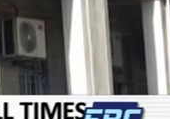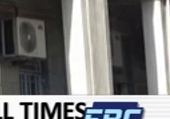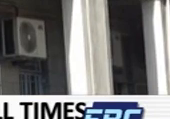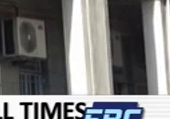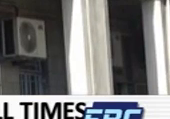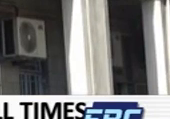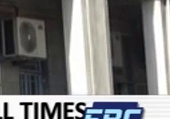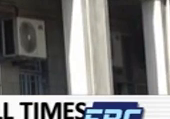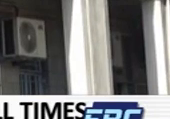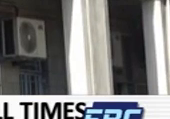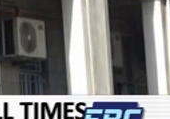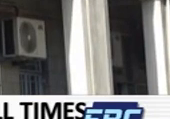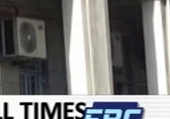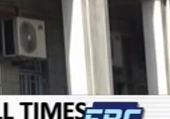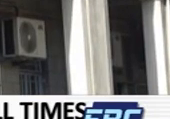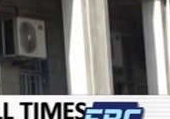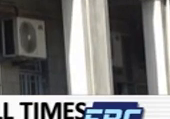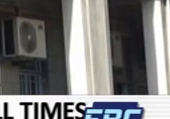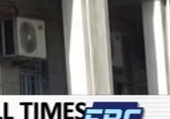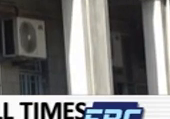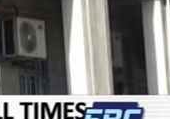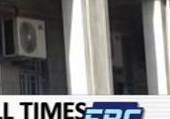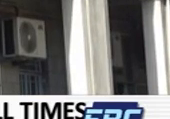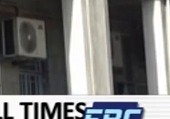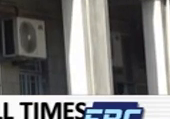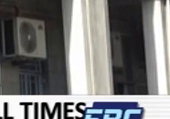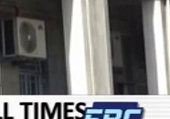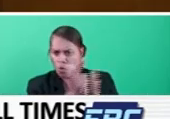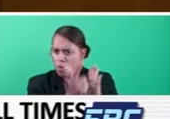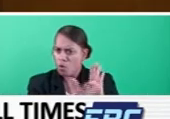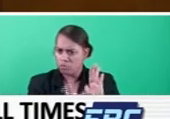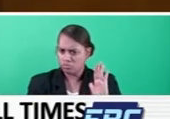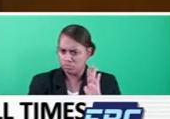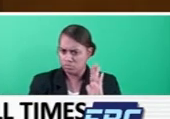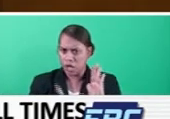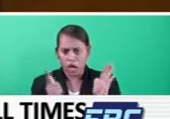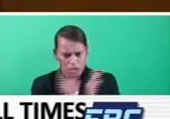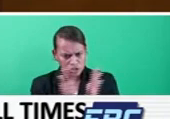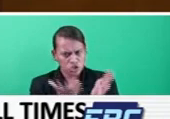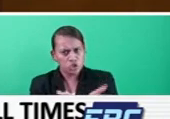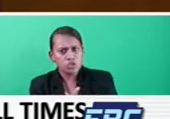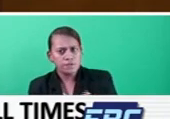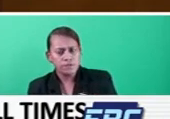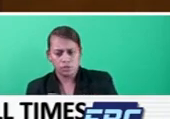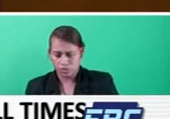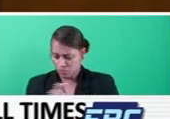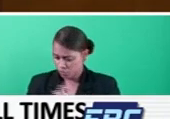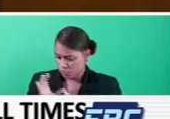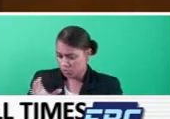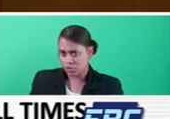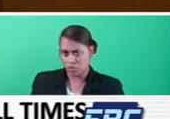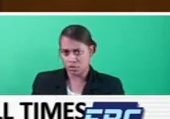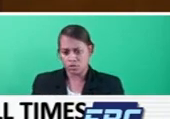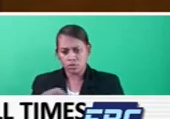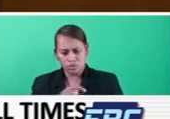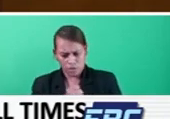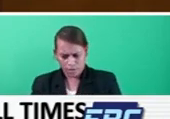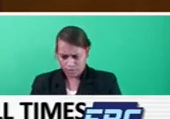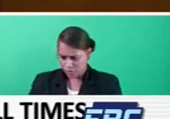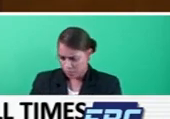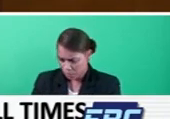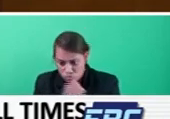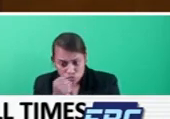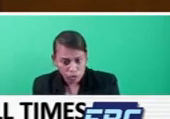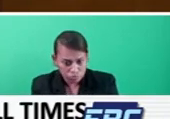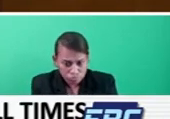loya, ena buku ni beka baka lawa. Tukuna mba ni marama, ni natomana tingwana mate ni tu, na kena baka rautaki, na binga rabi binaka